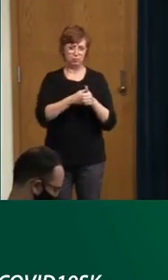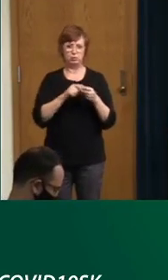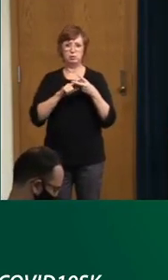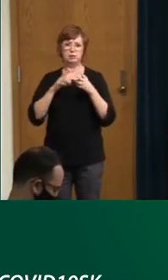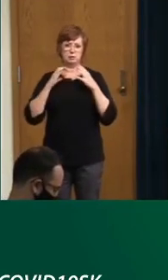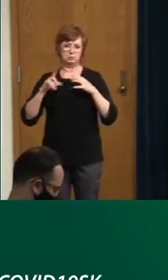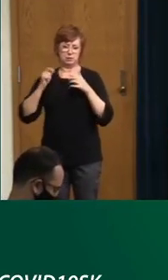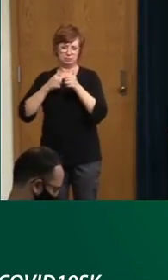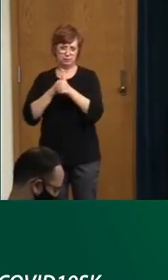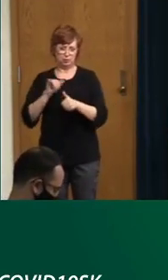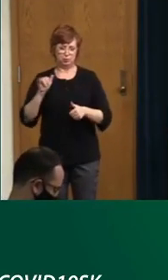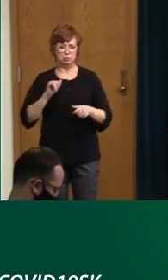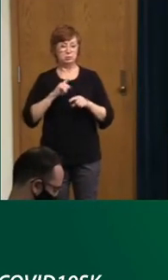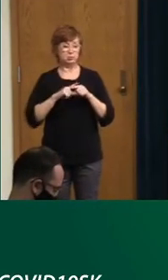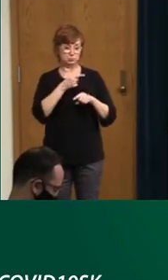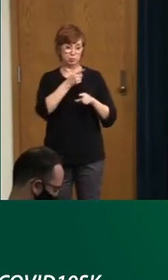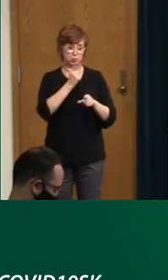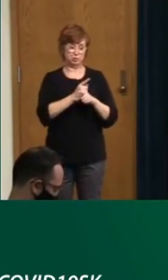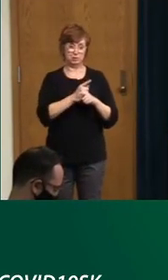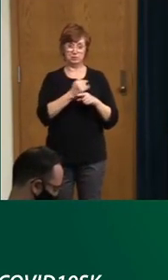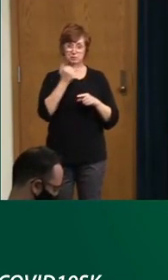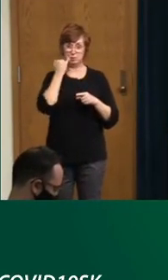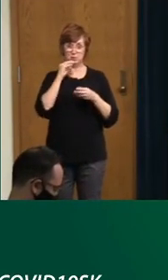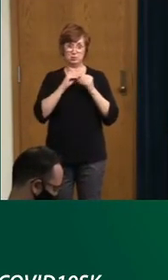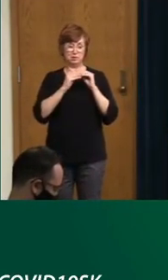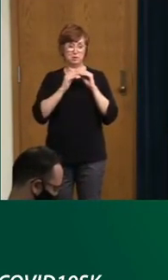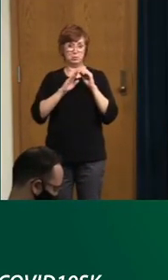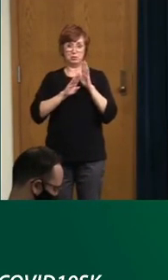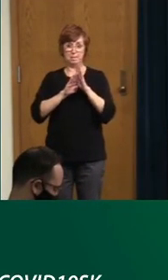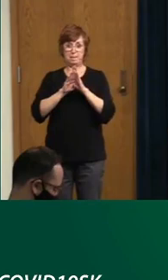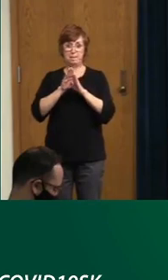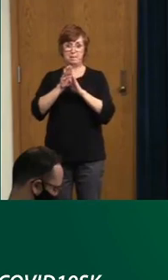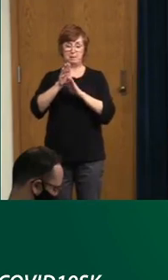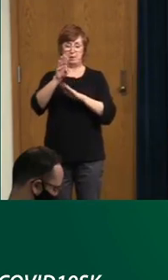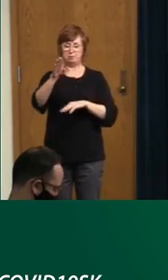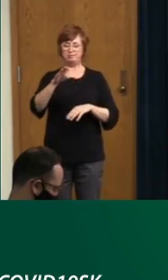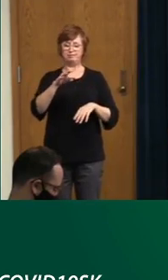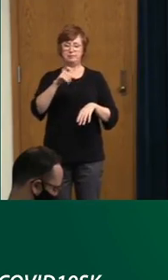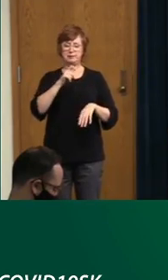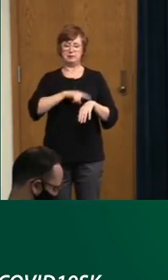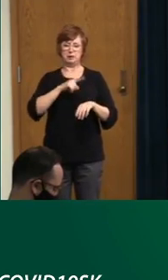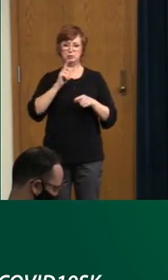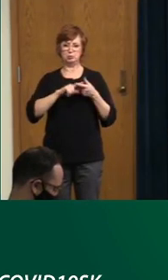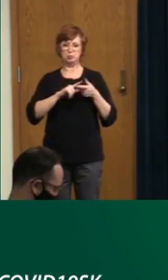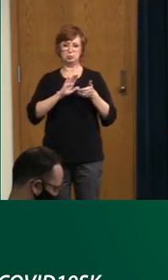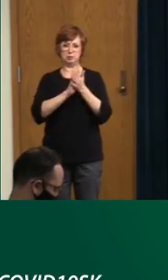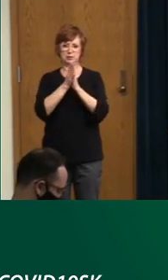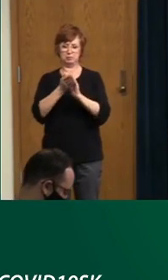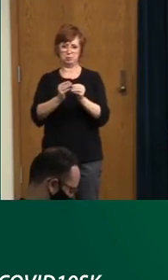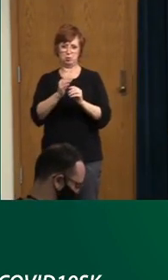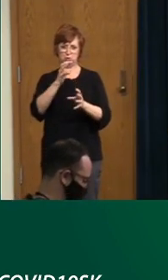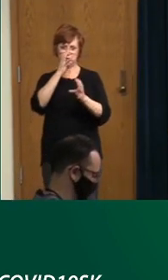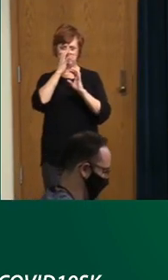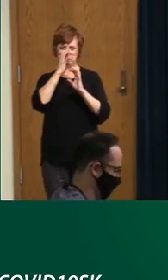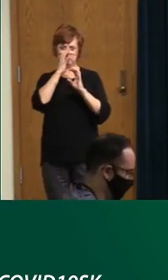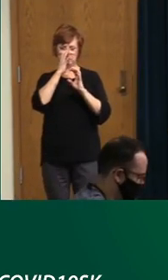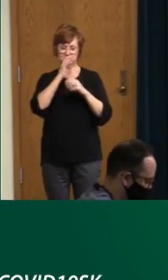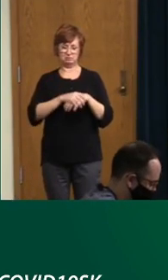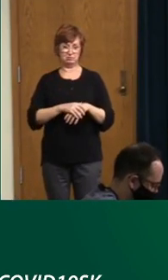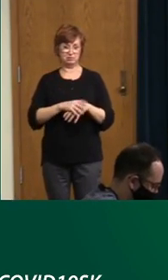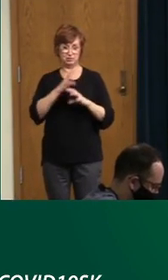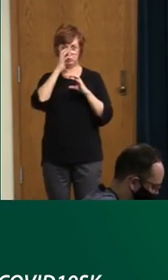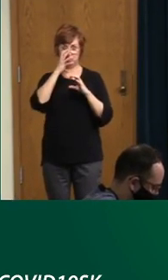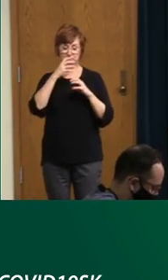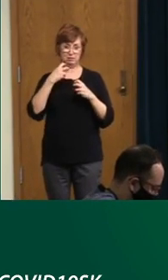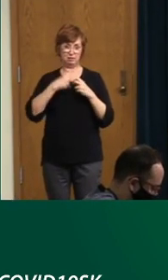absolutely right that if we don't see a change in our case numbers, then we will have to go in a direction of more restrictions, which are hard for us